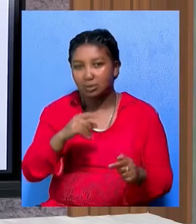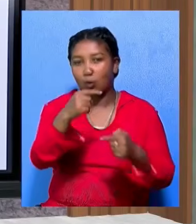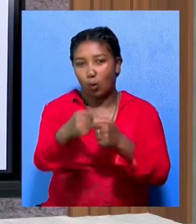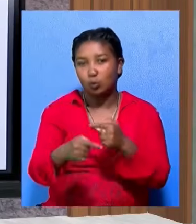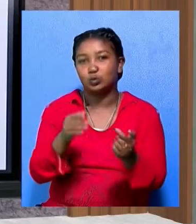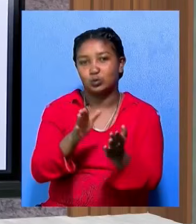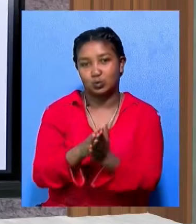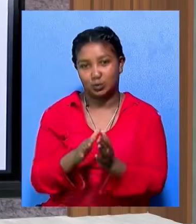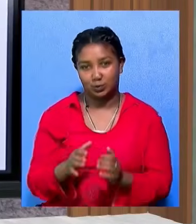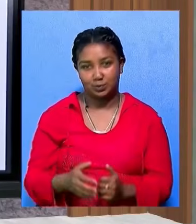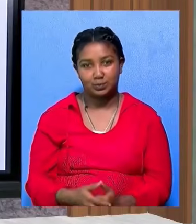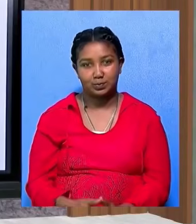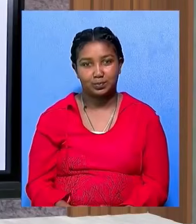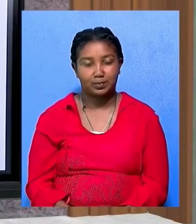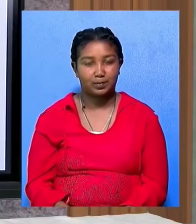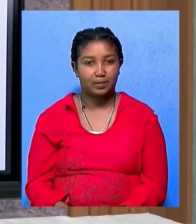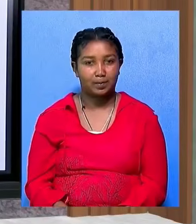school.